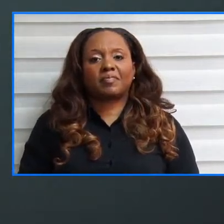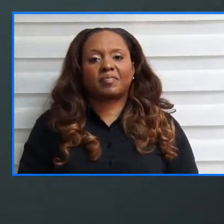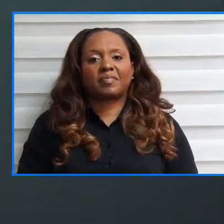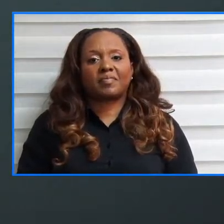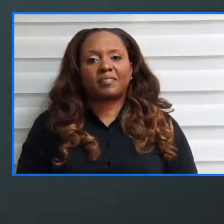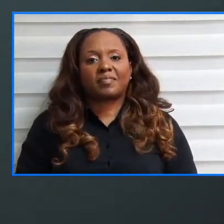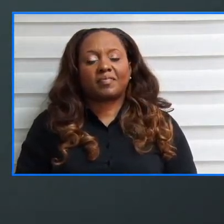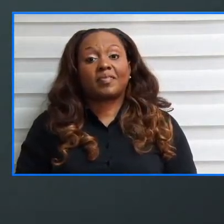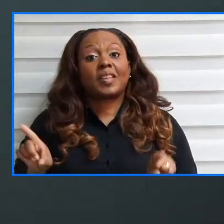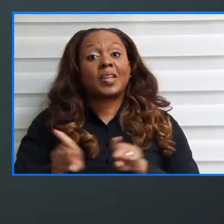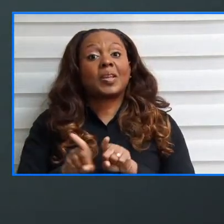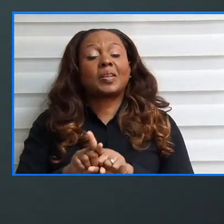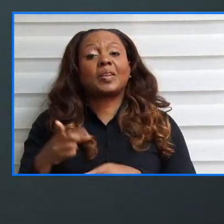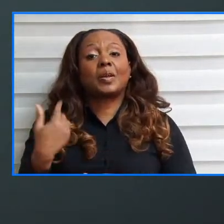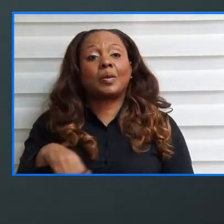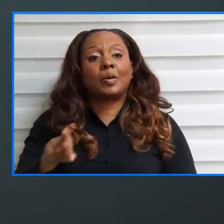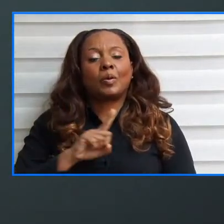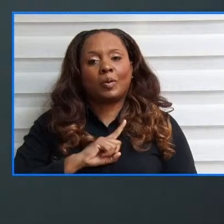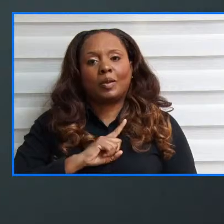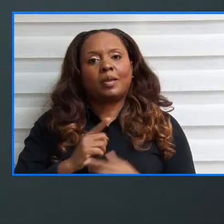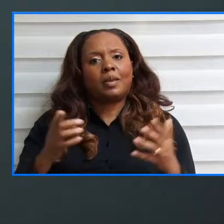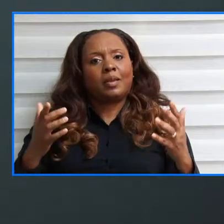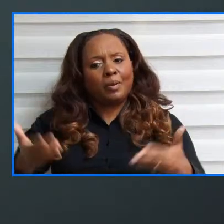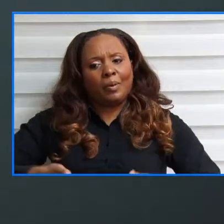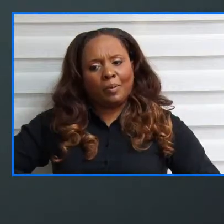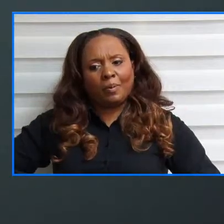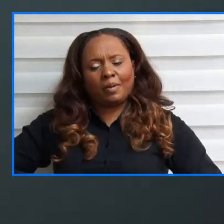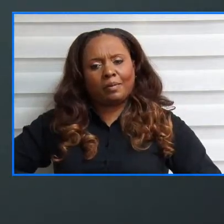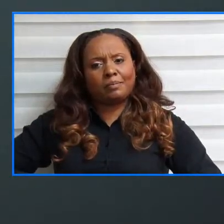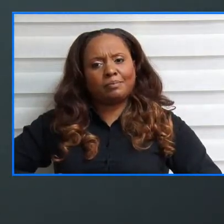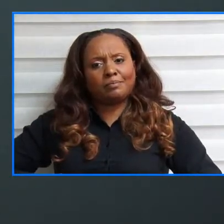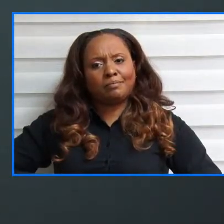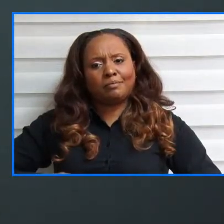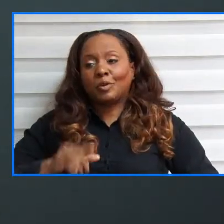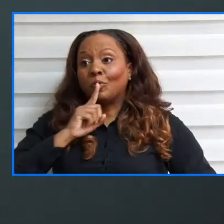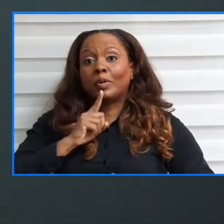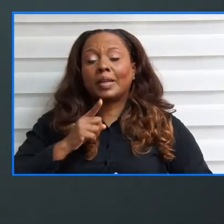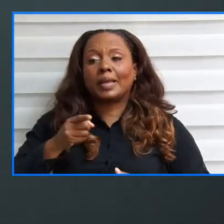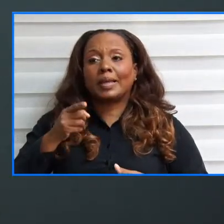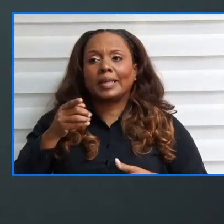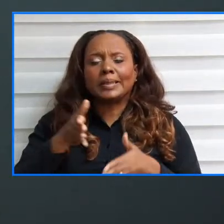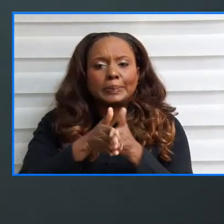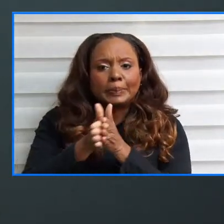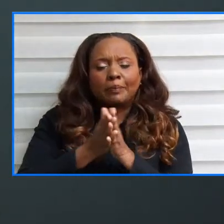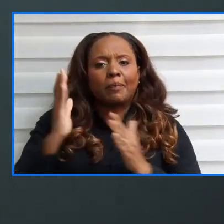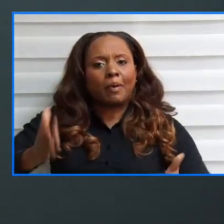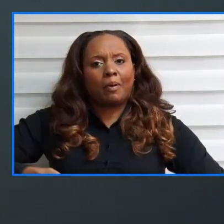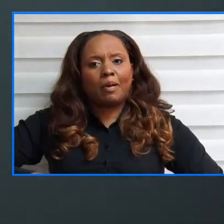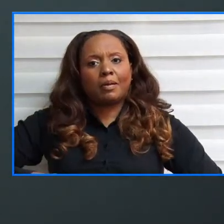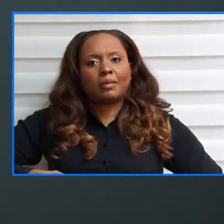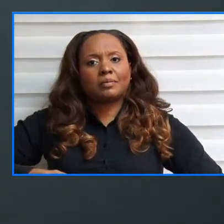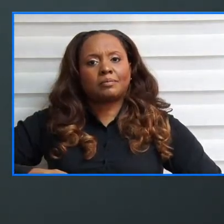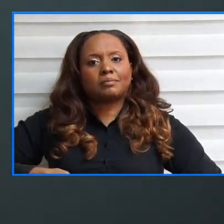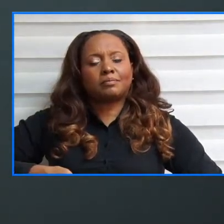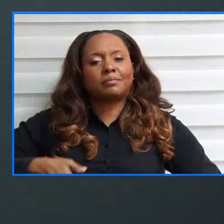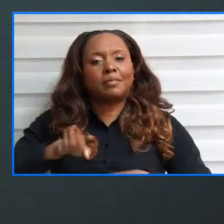Minister to Rwanda for the Commonwealth Heads of Government meeting in June.